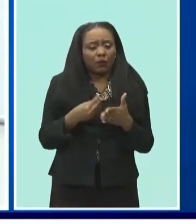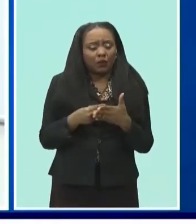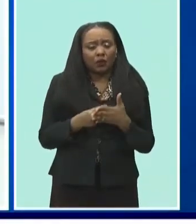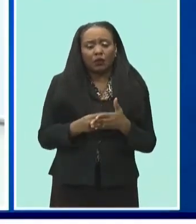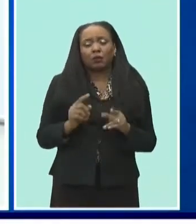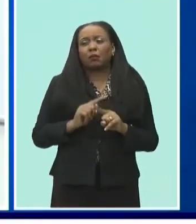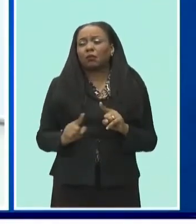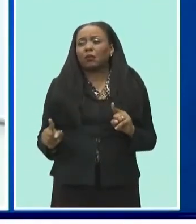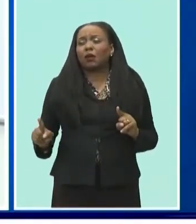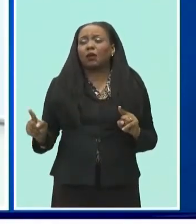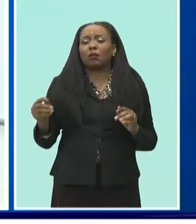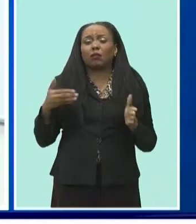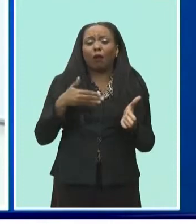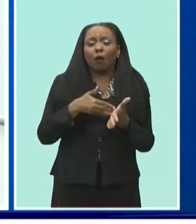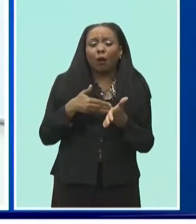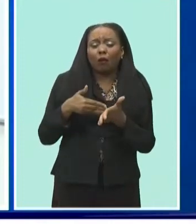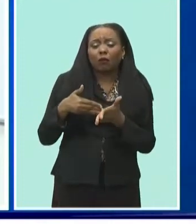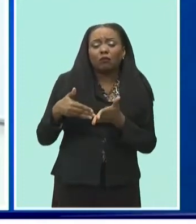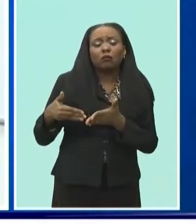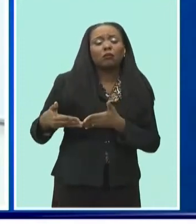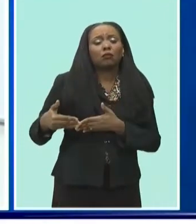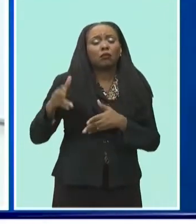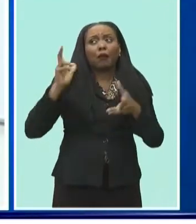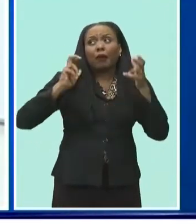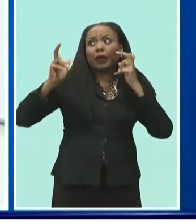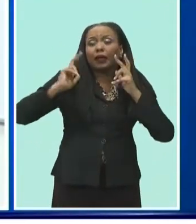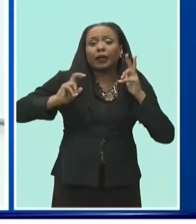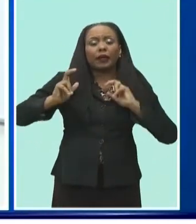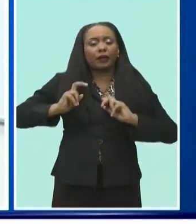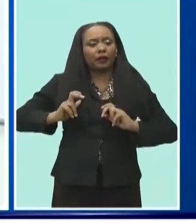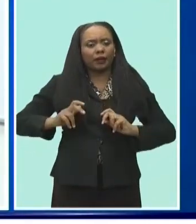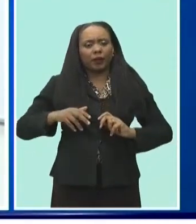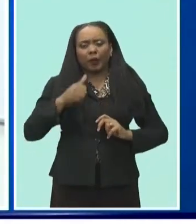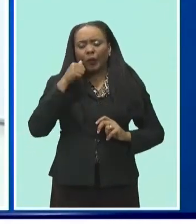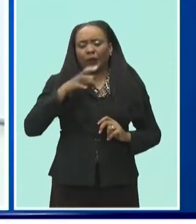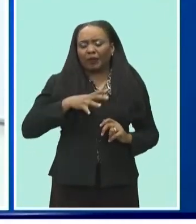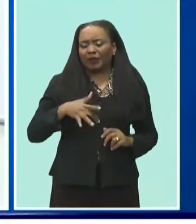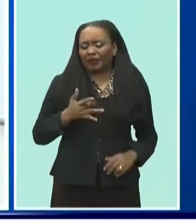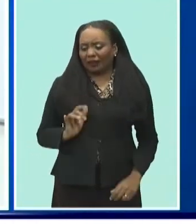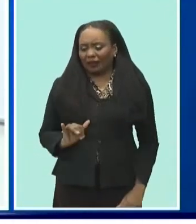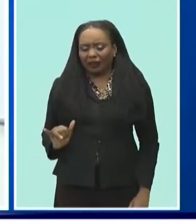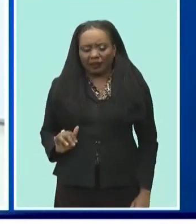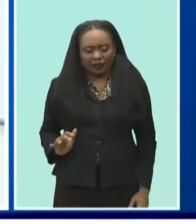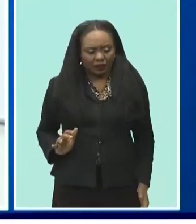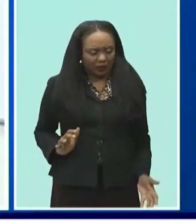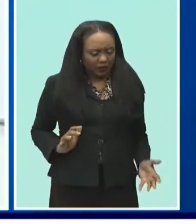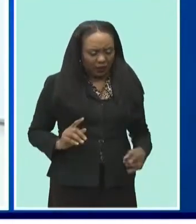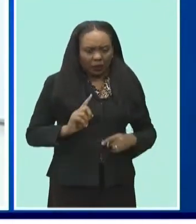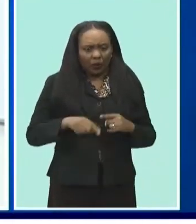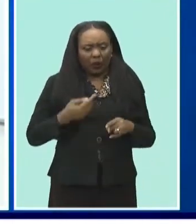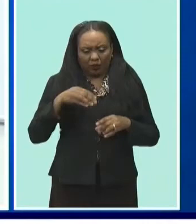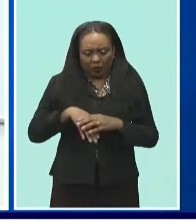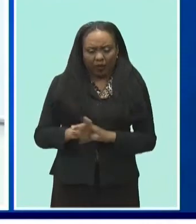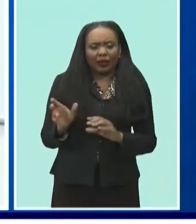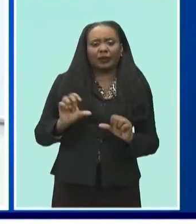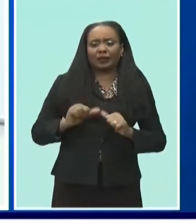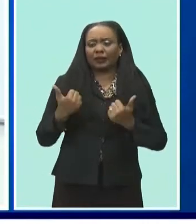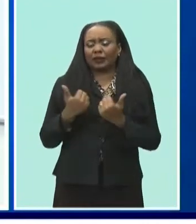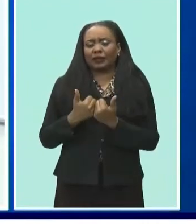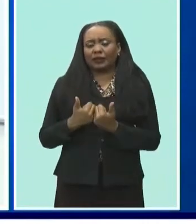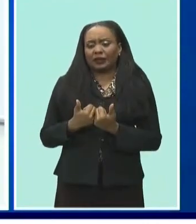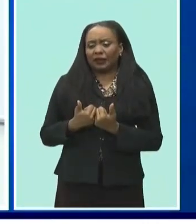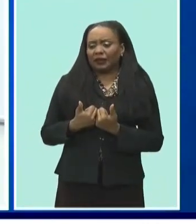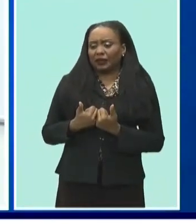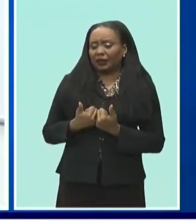more we're hearing from women at least that they feel like when they go into certain agencies and that kind of